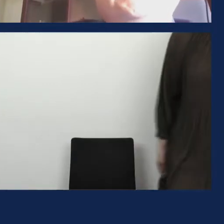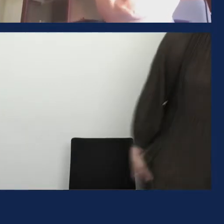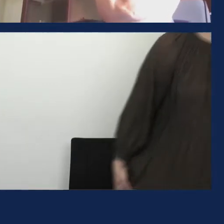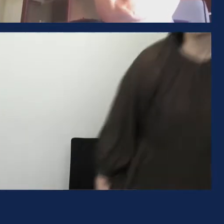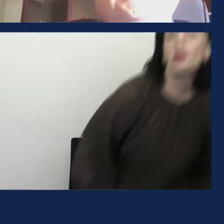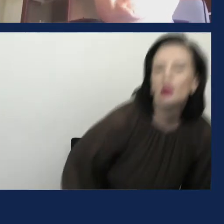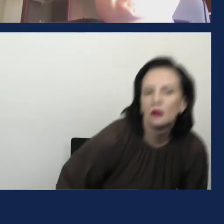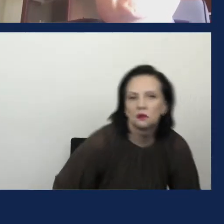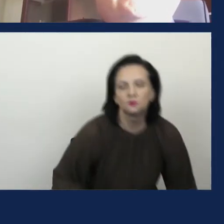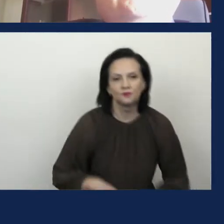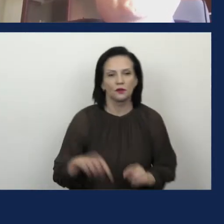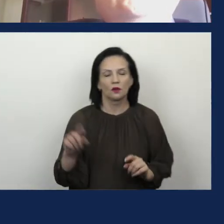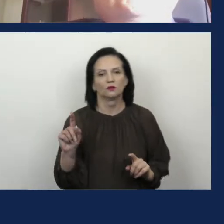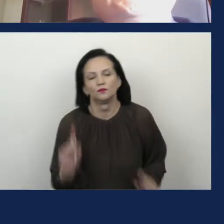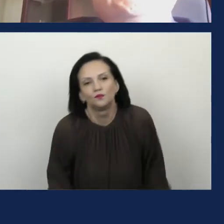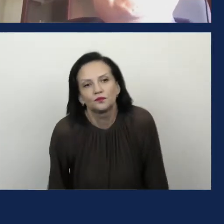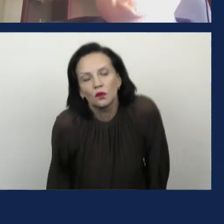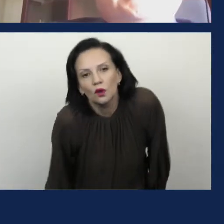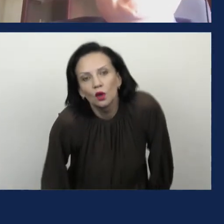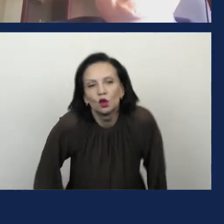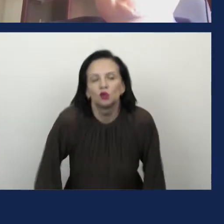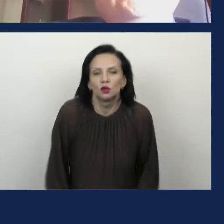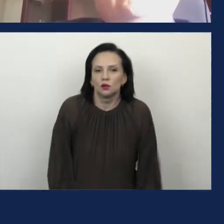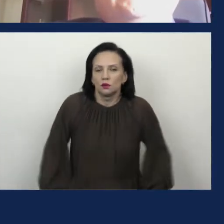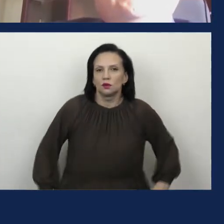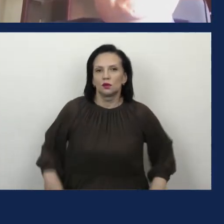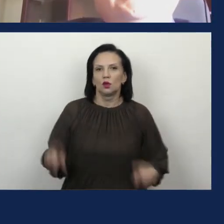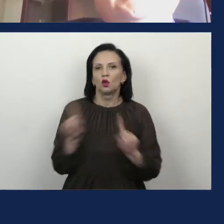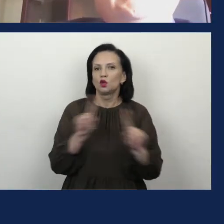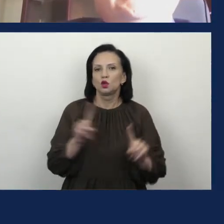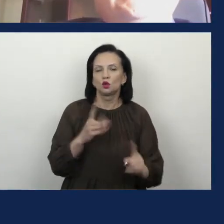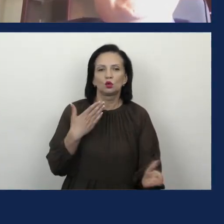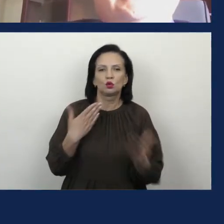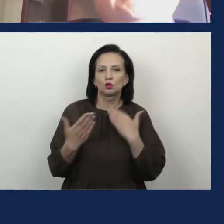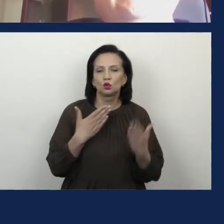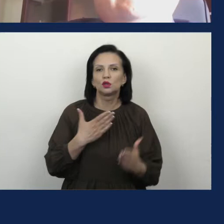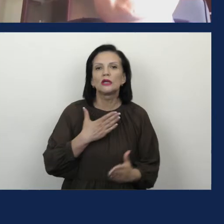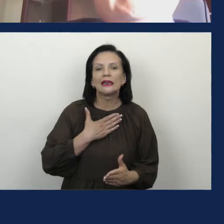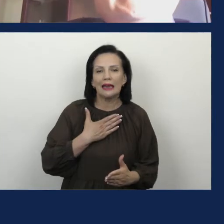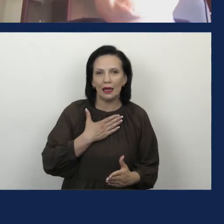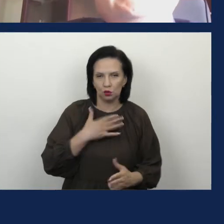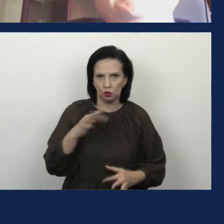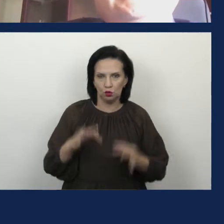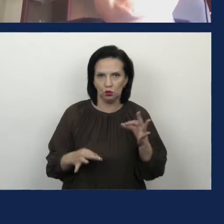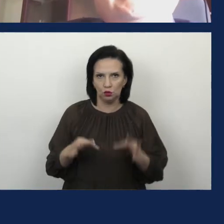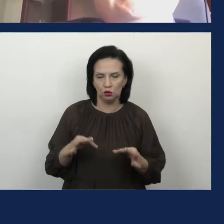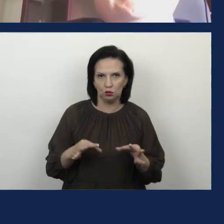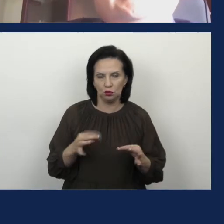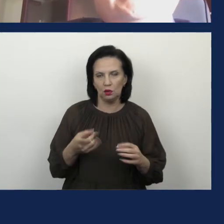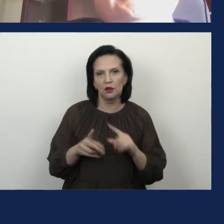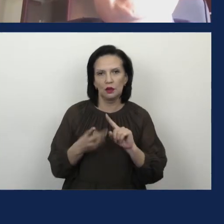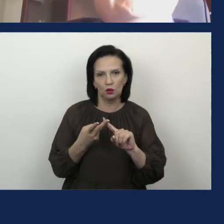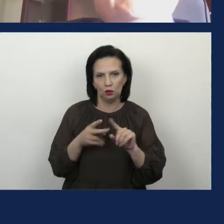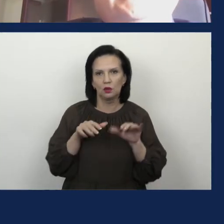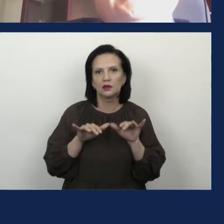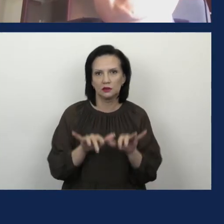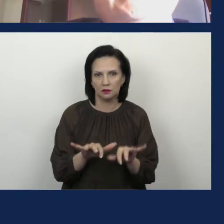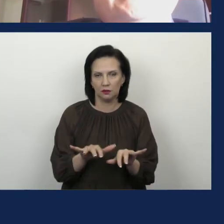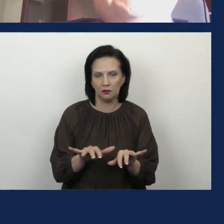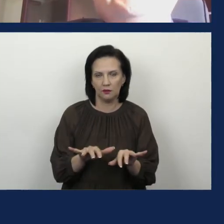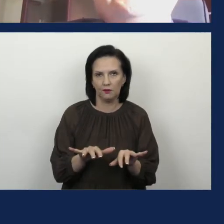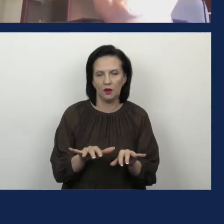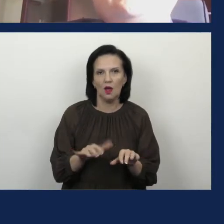disputes, those related to the political advertising and